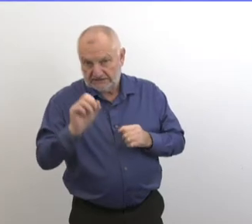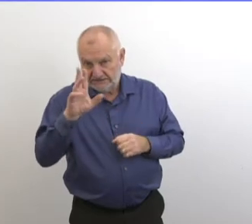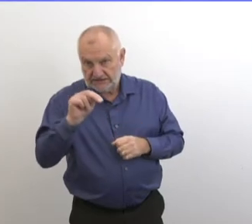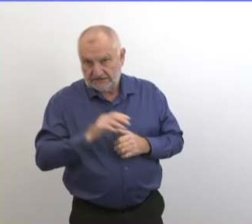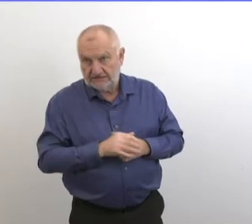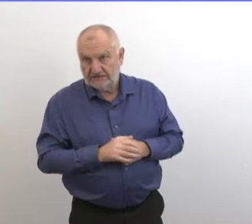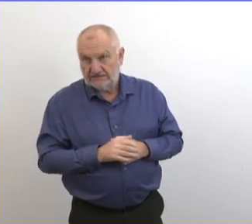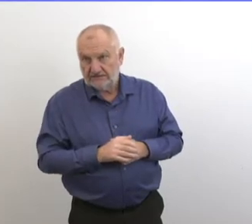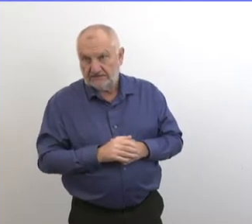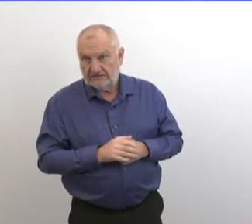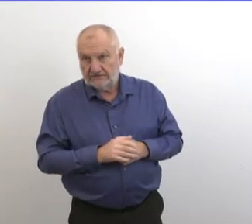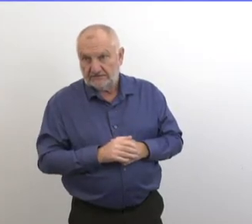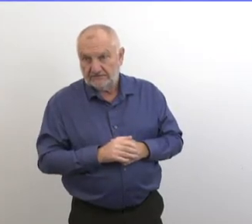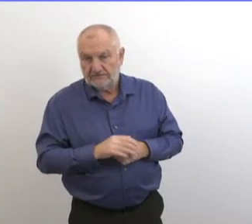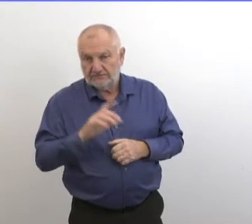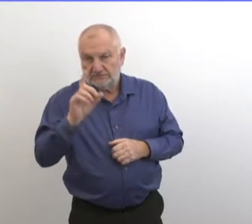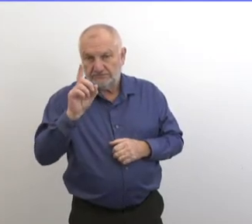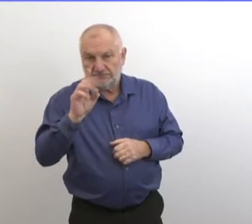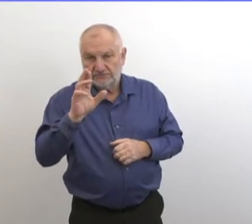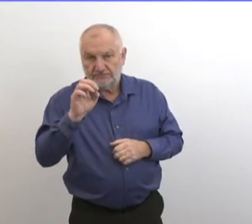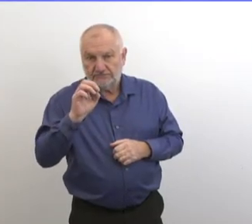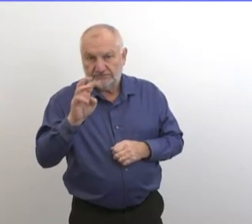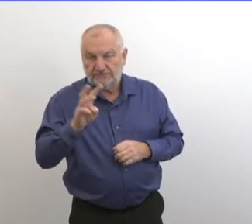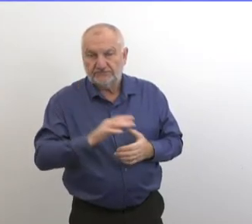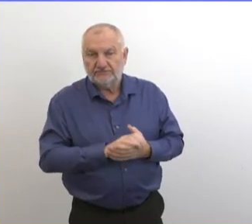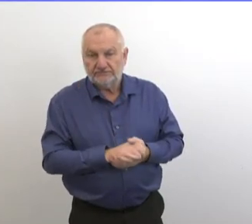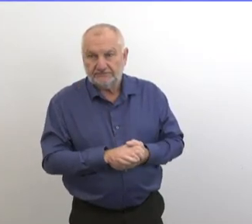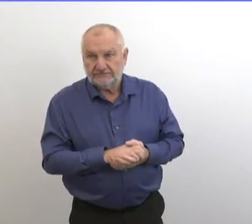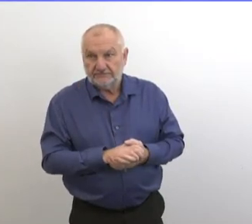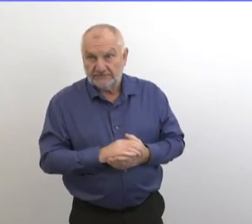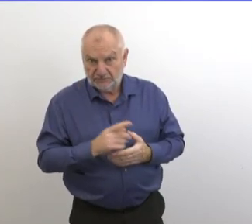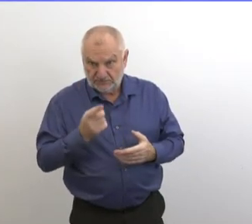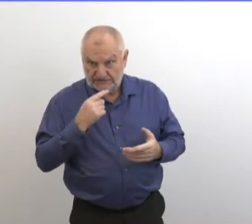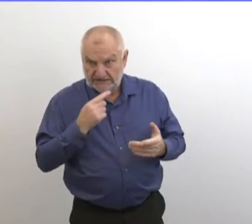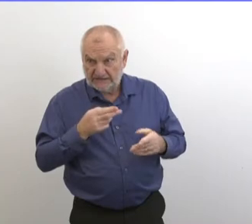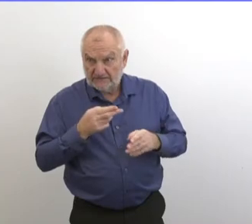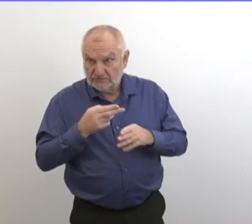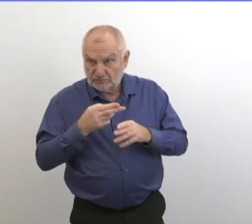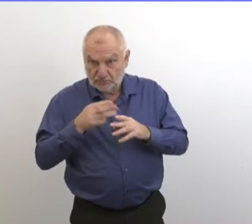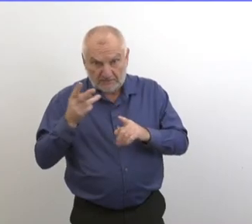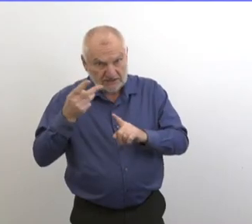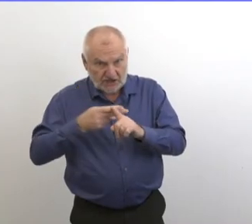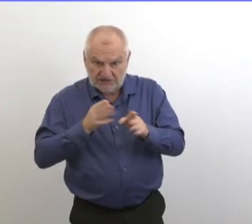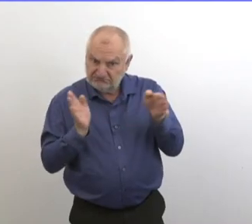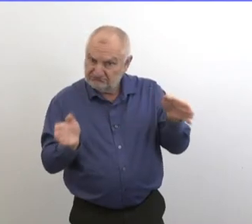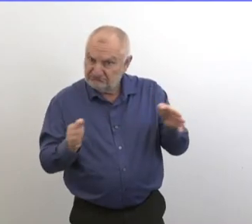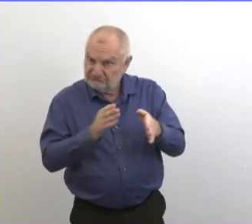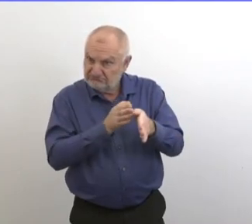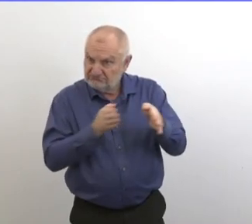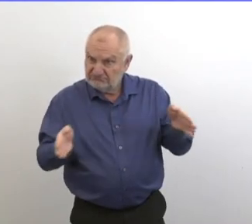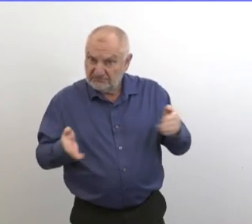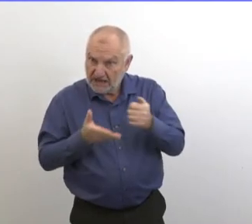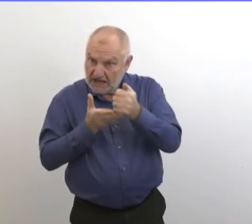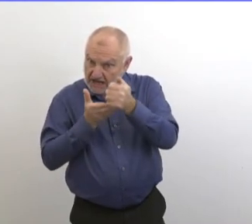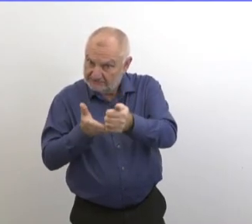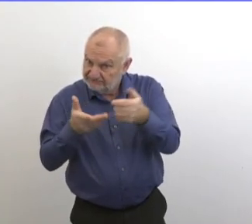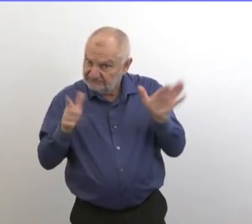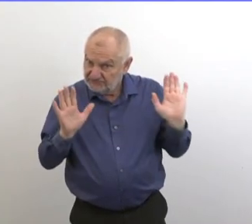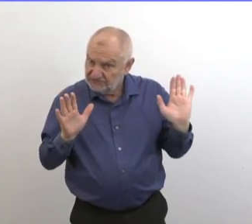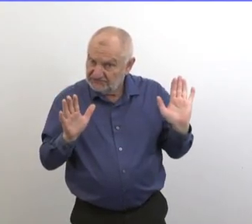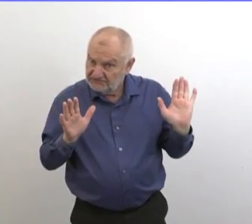Thank you. Mr. Stefanson, I know you said that this is meant to be a short-term relief type program, but what